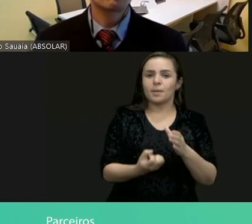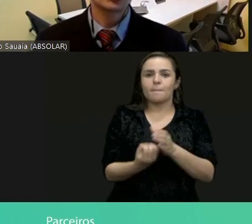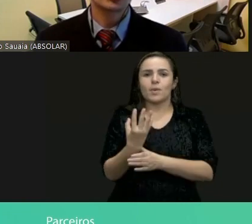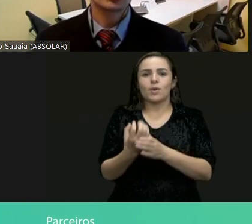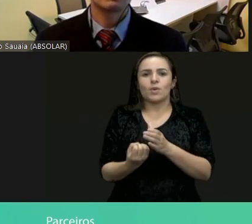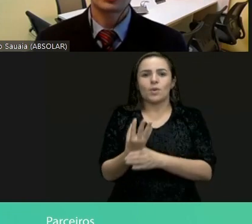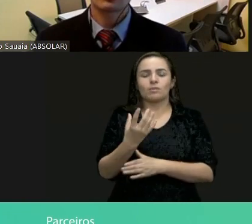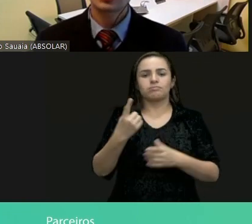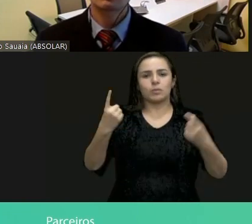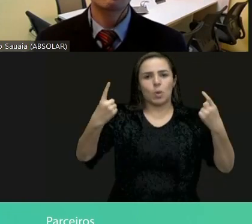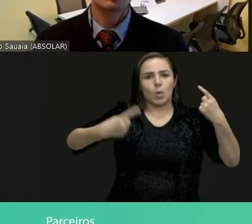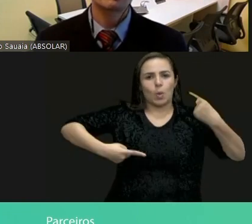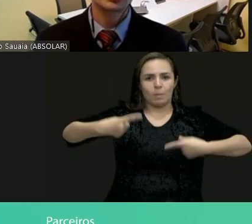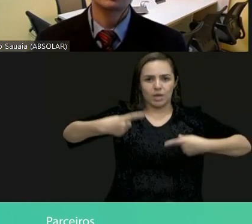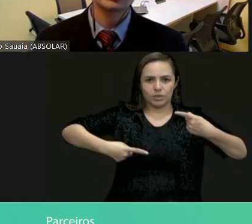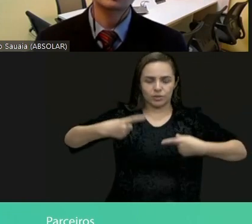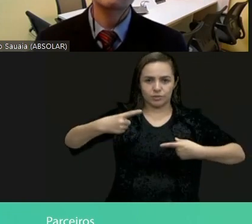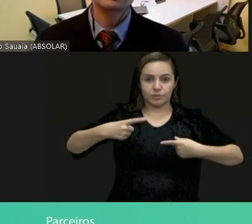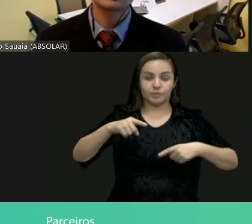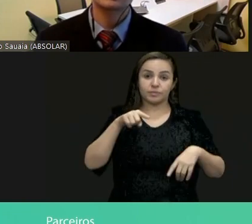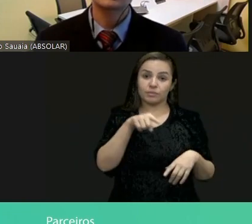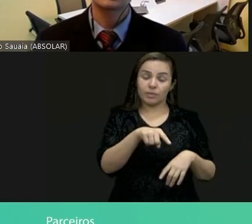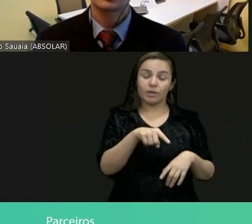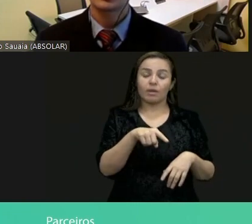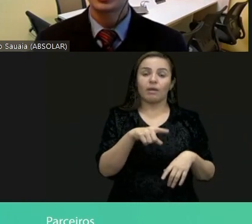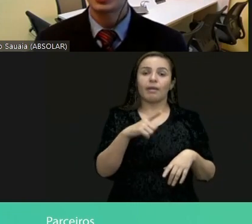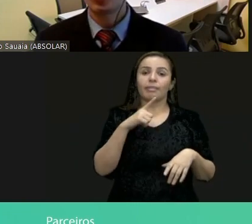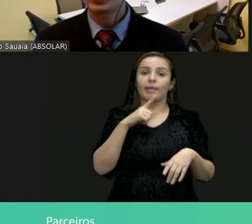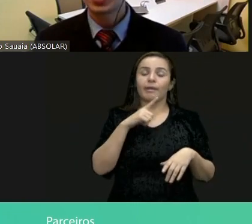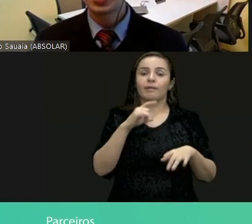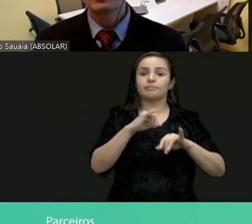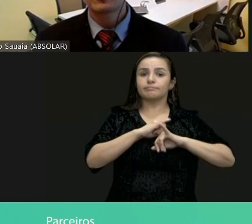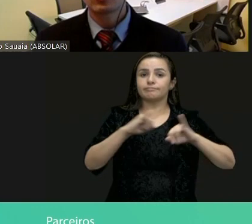be produced in a more competitive manner. So